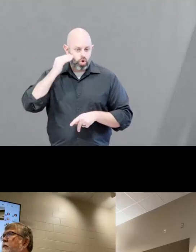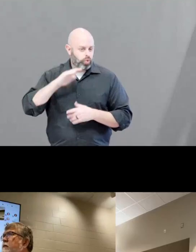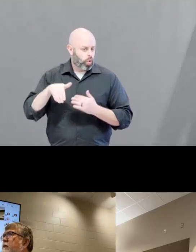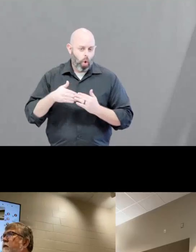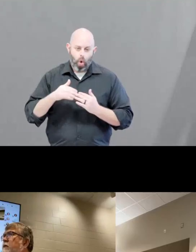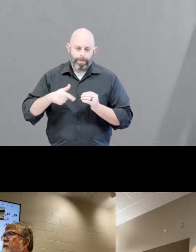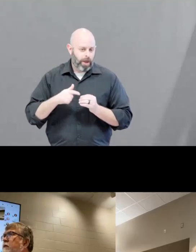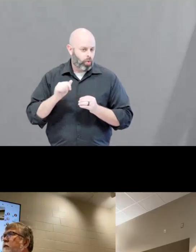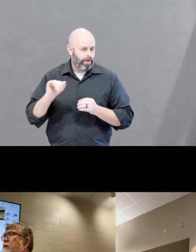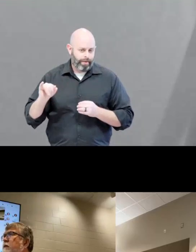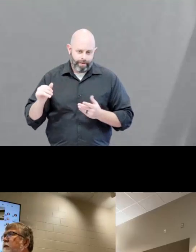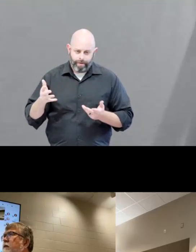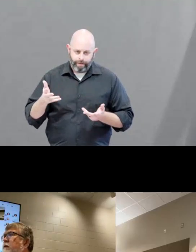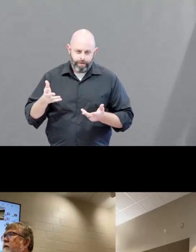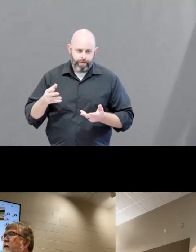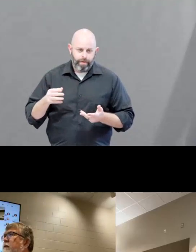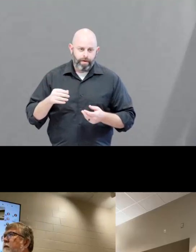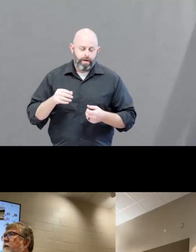all about AI.